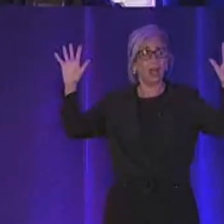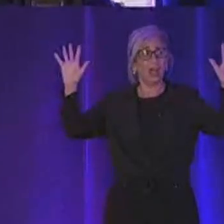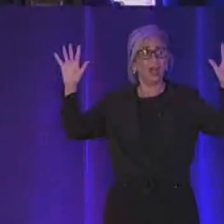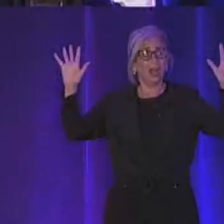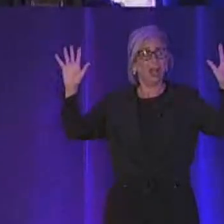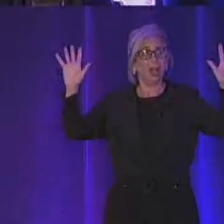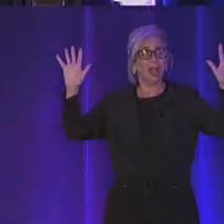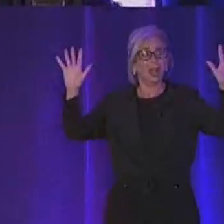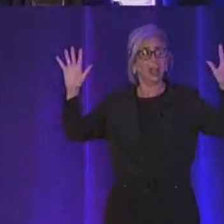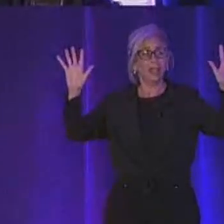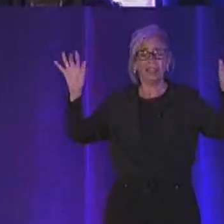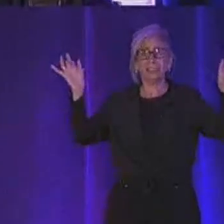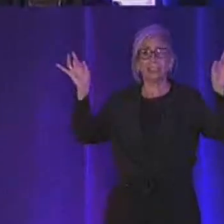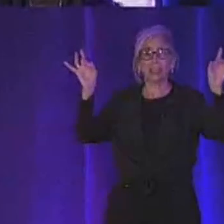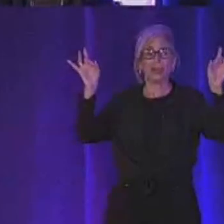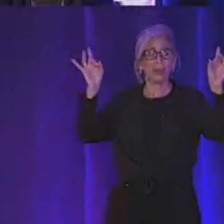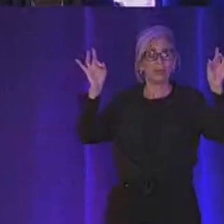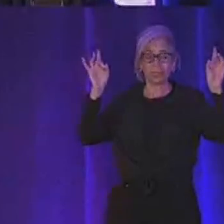This has gone horribly awry.